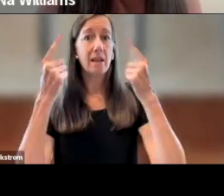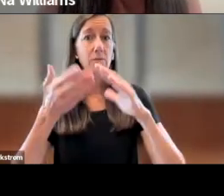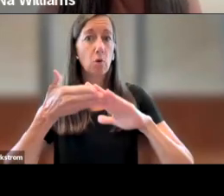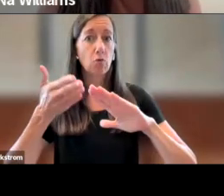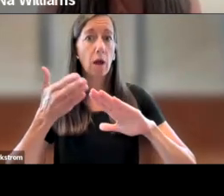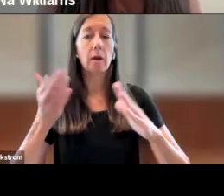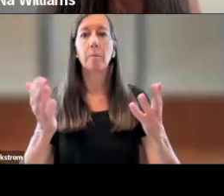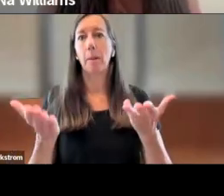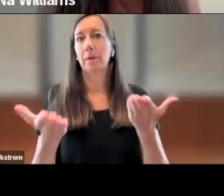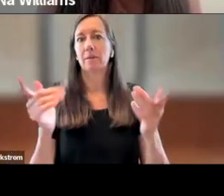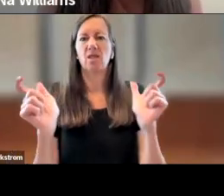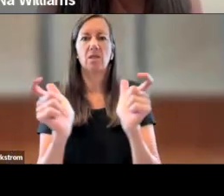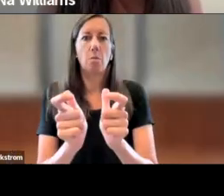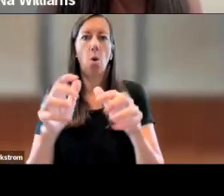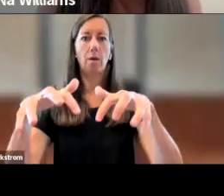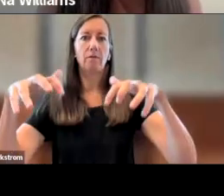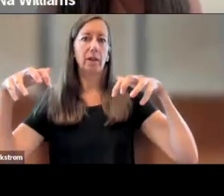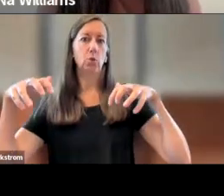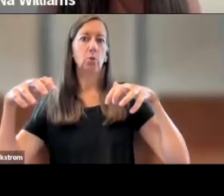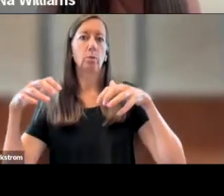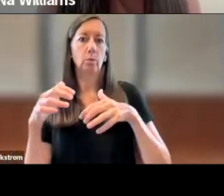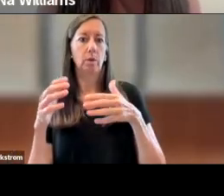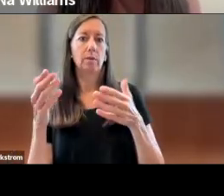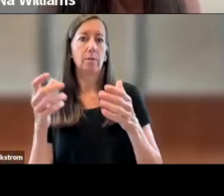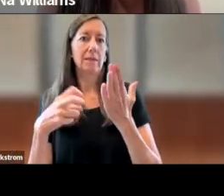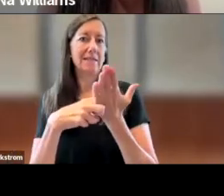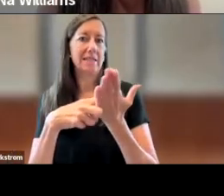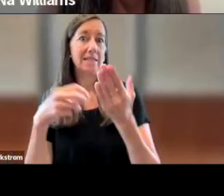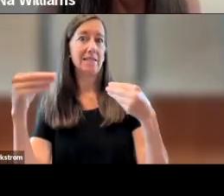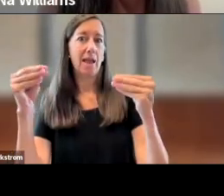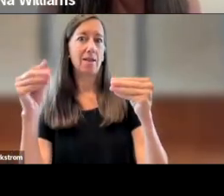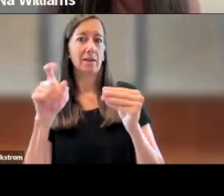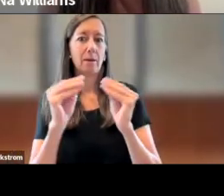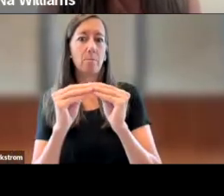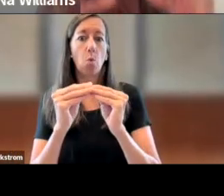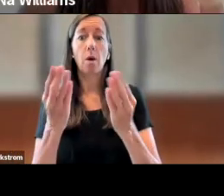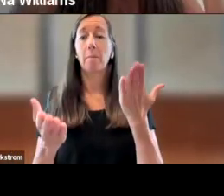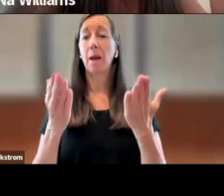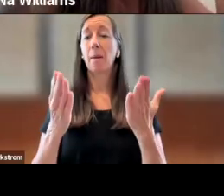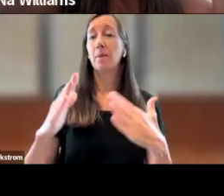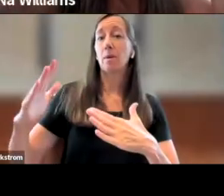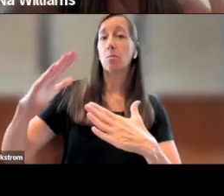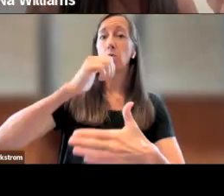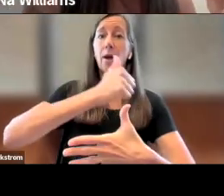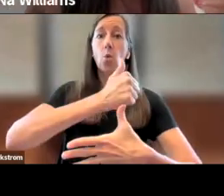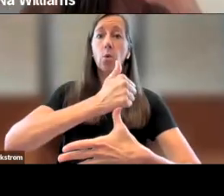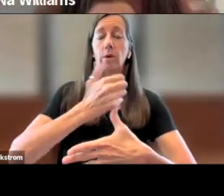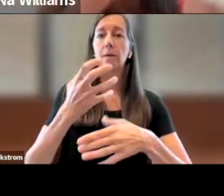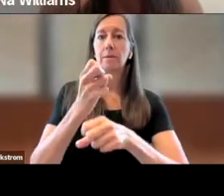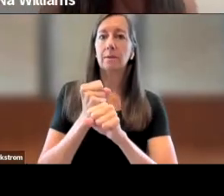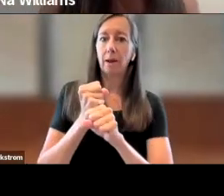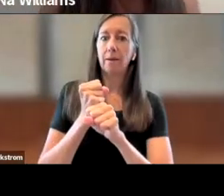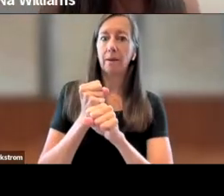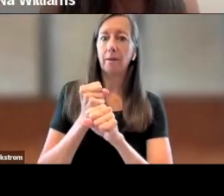ticket sales. Maybe their priority is getting the best performers for the lowest price. You need to